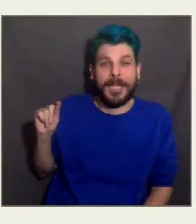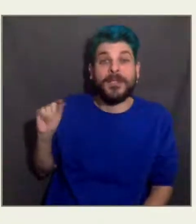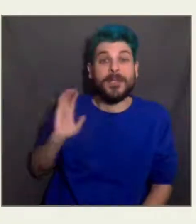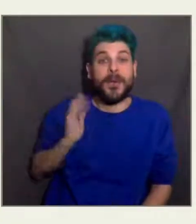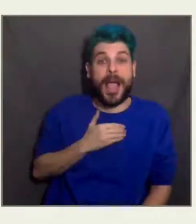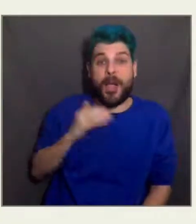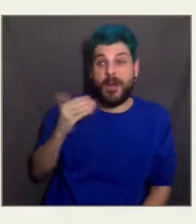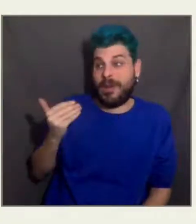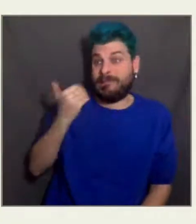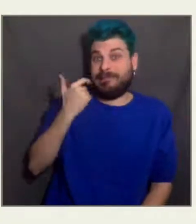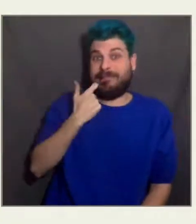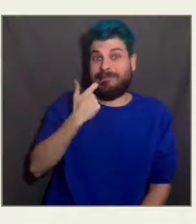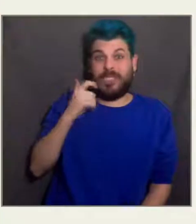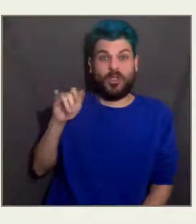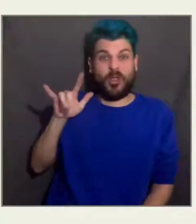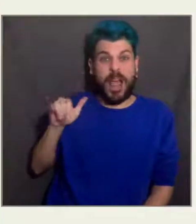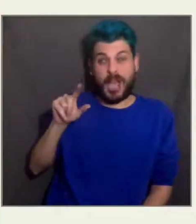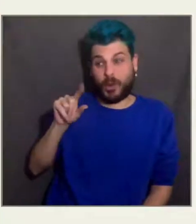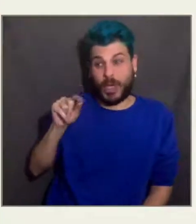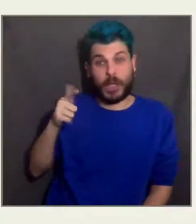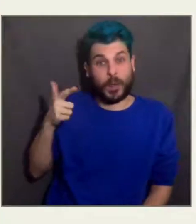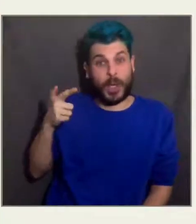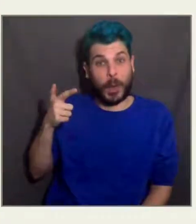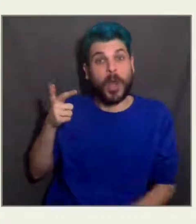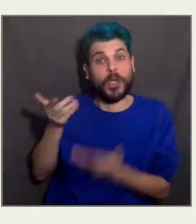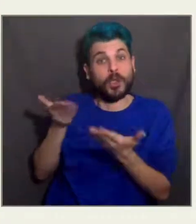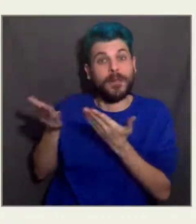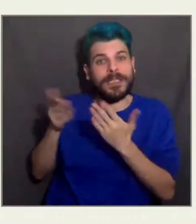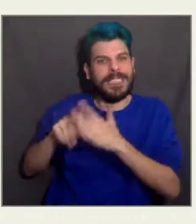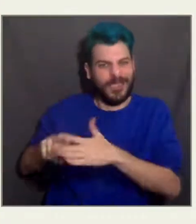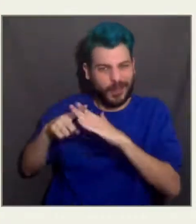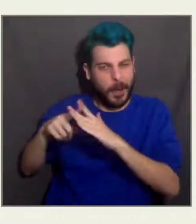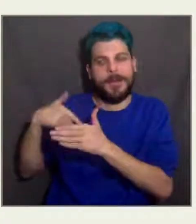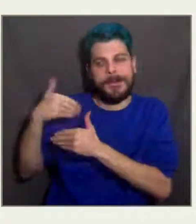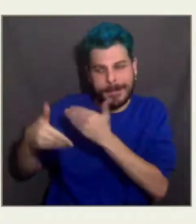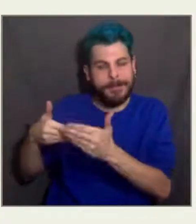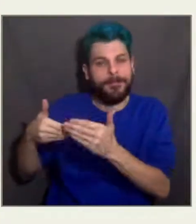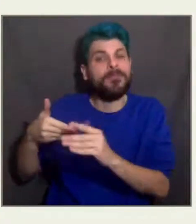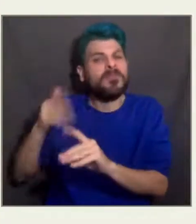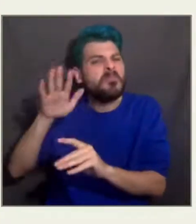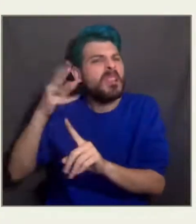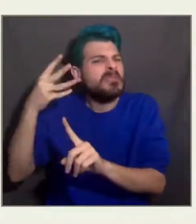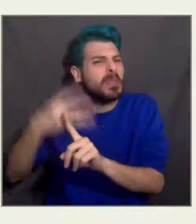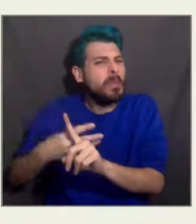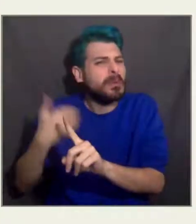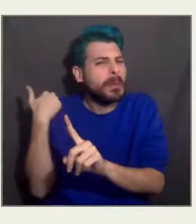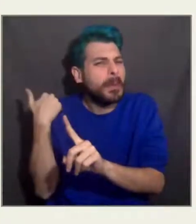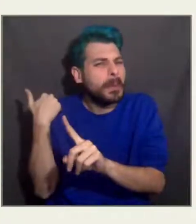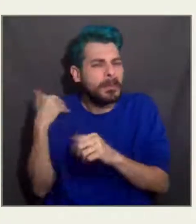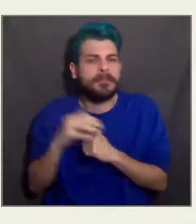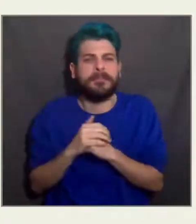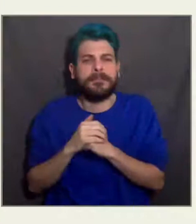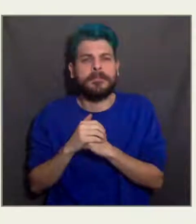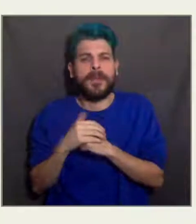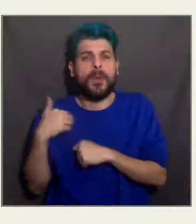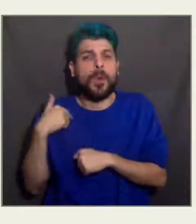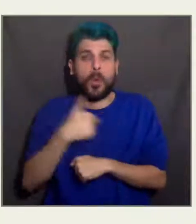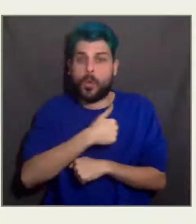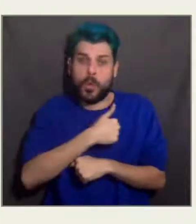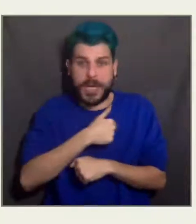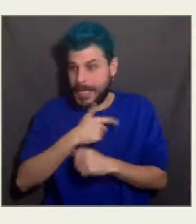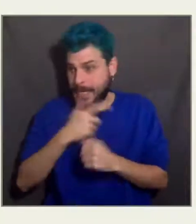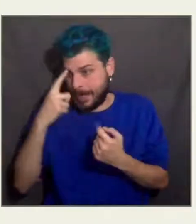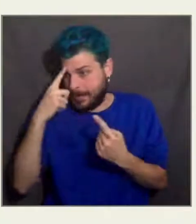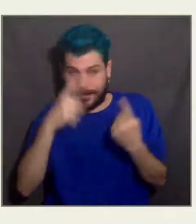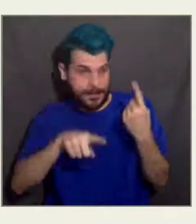July of 2021, 6 months ago. By working together as a region, we have developed a coordinated approach